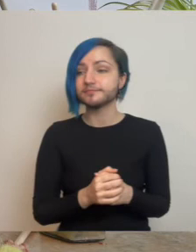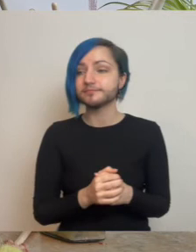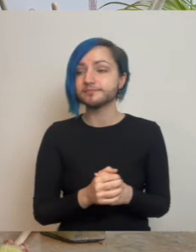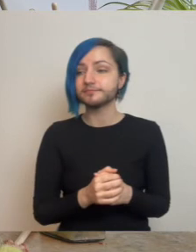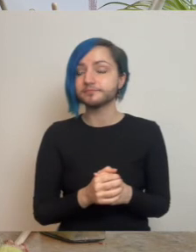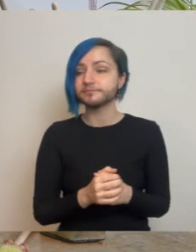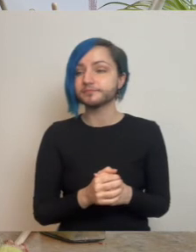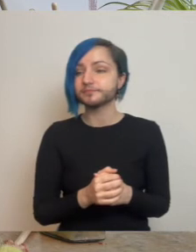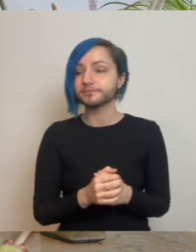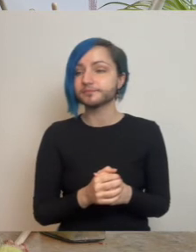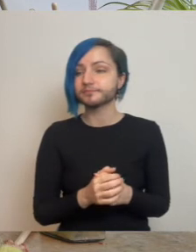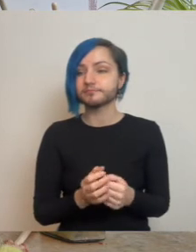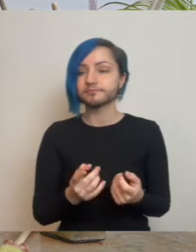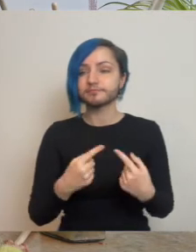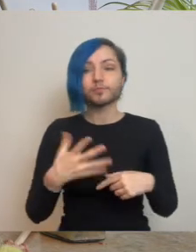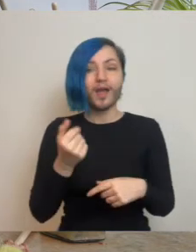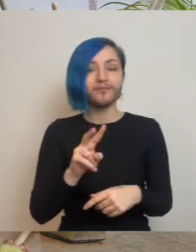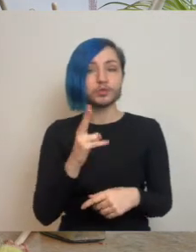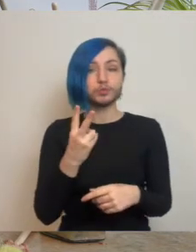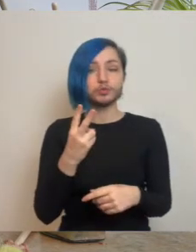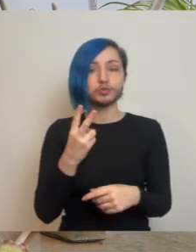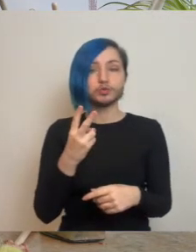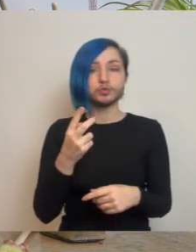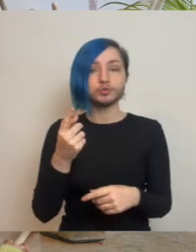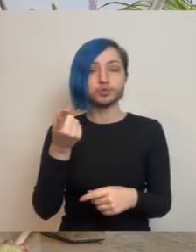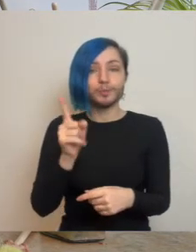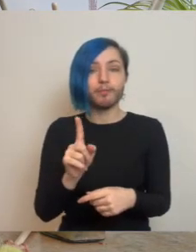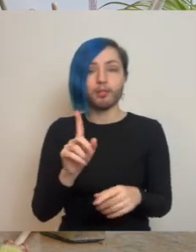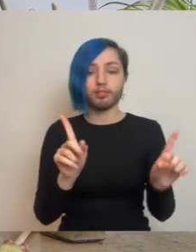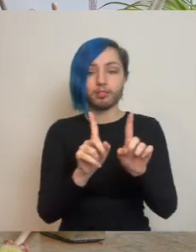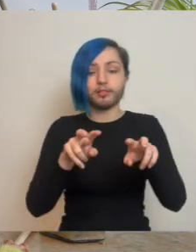that we have two figures sat in